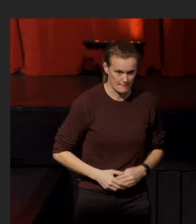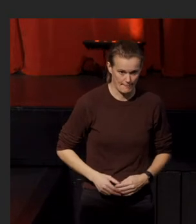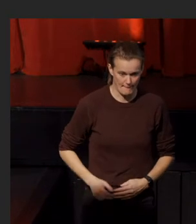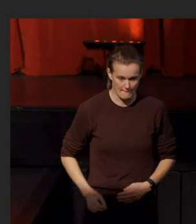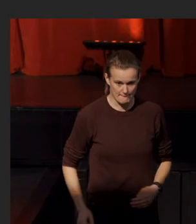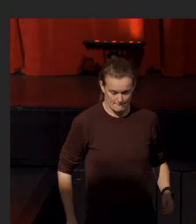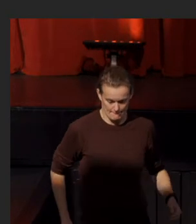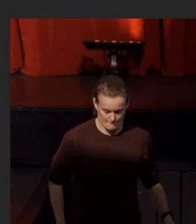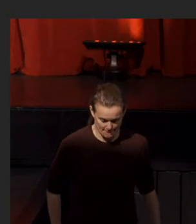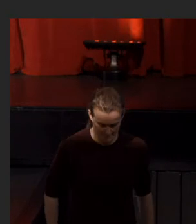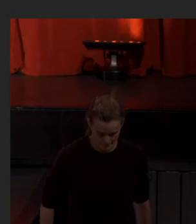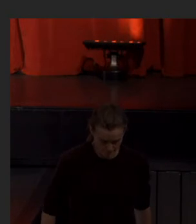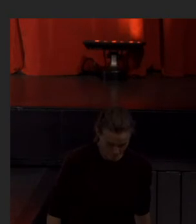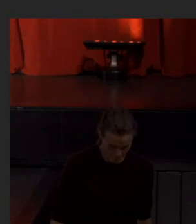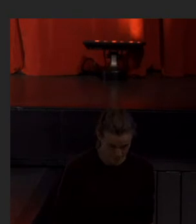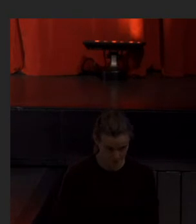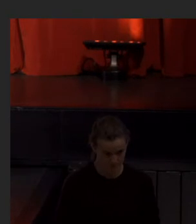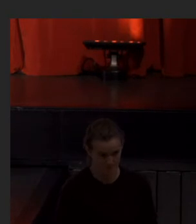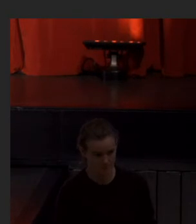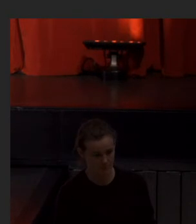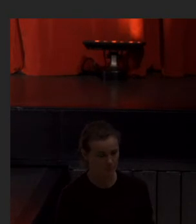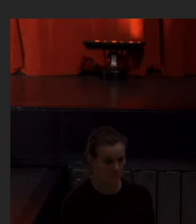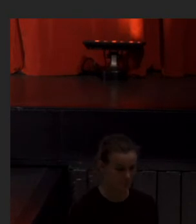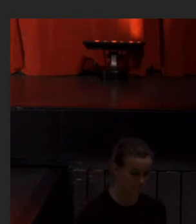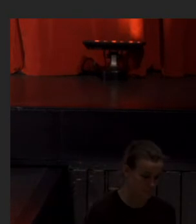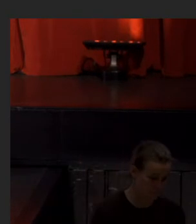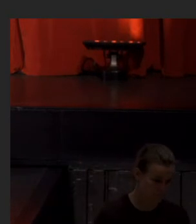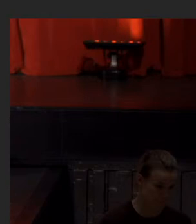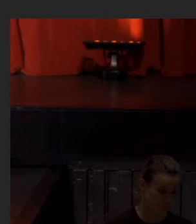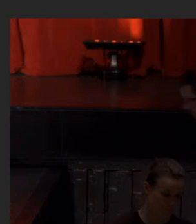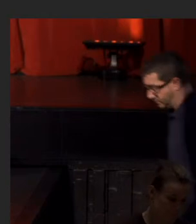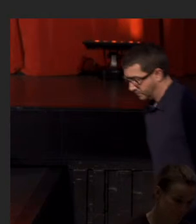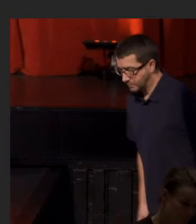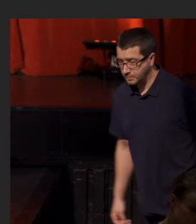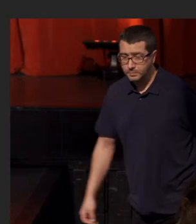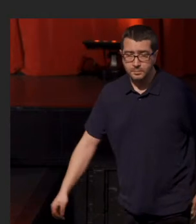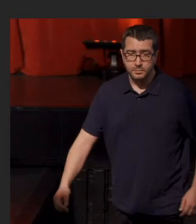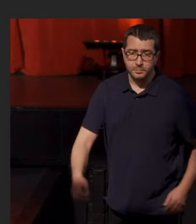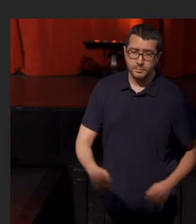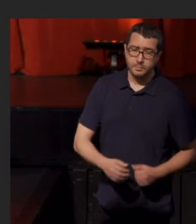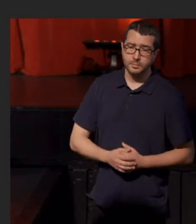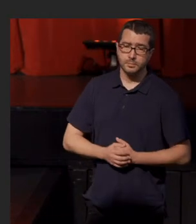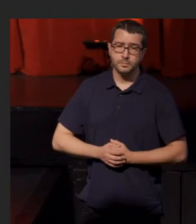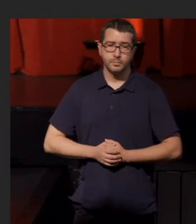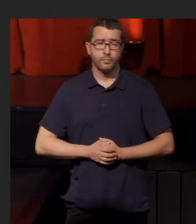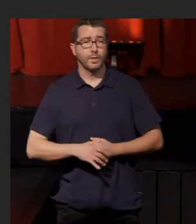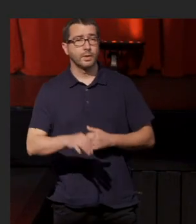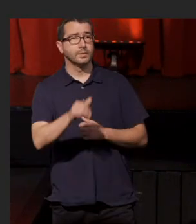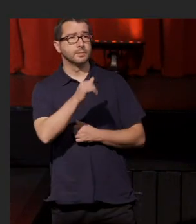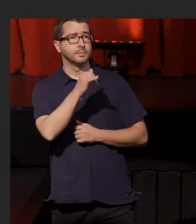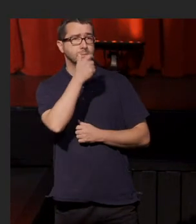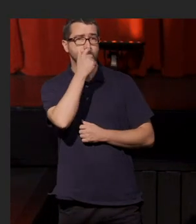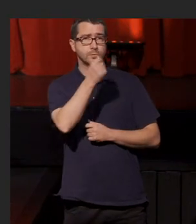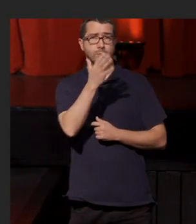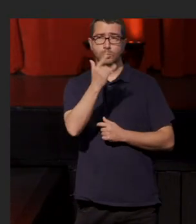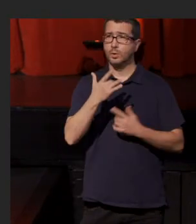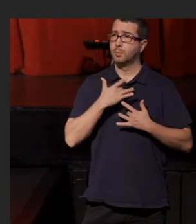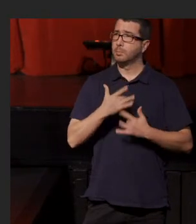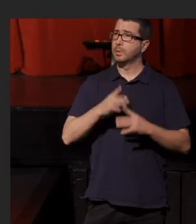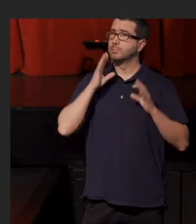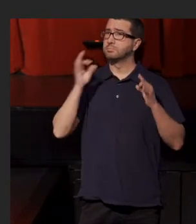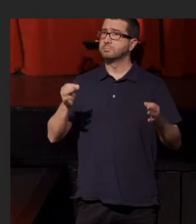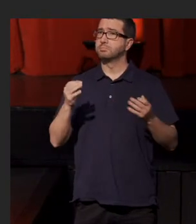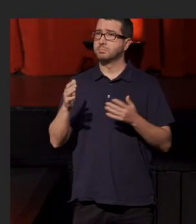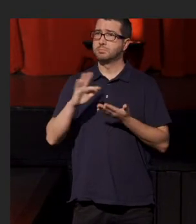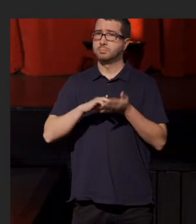But it's interesting because the research actually shows that most of the time we're making choices that bring in more variety and that we, if we